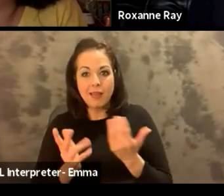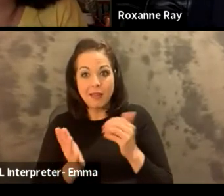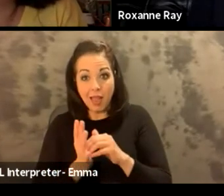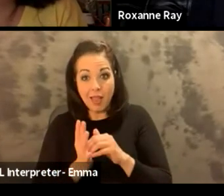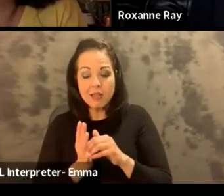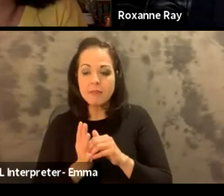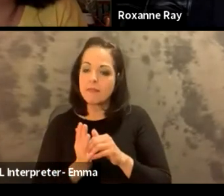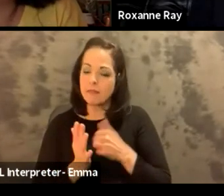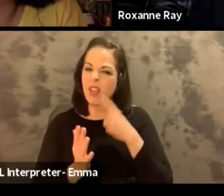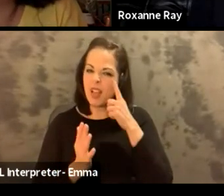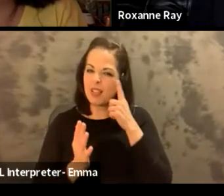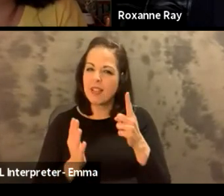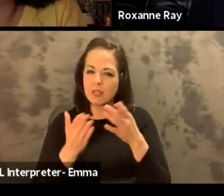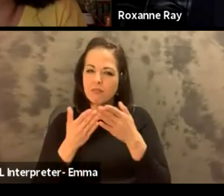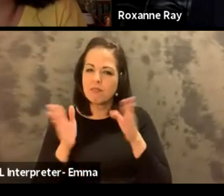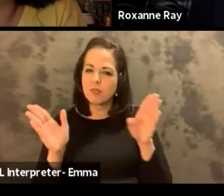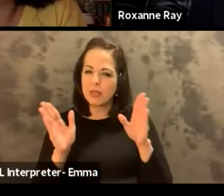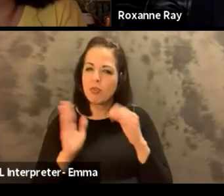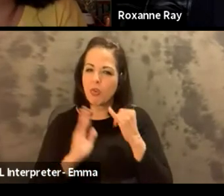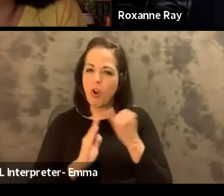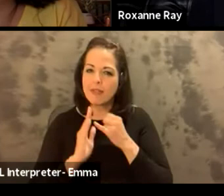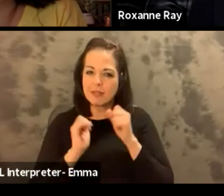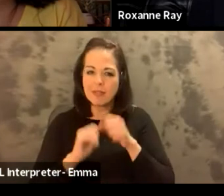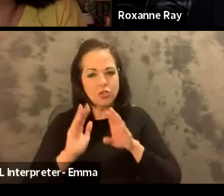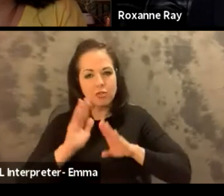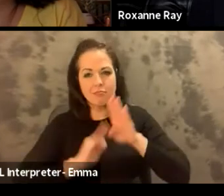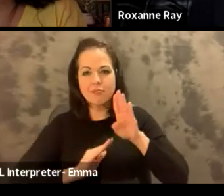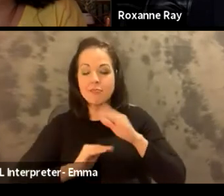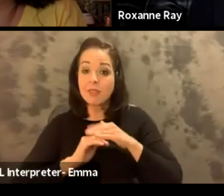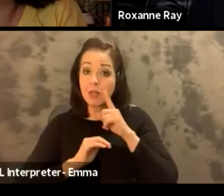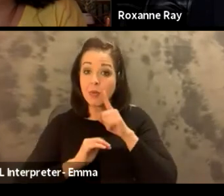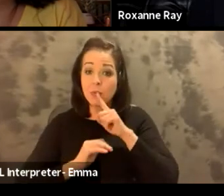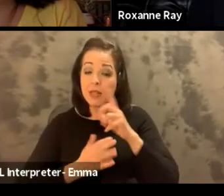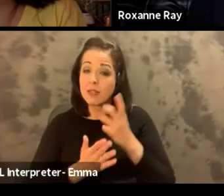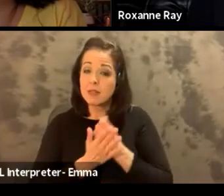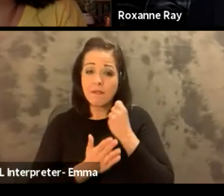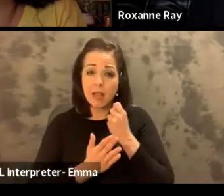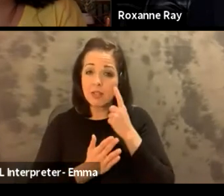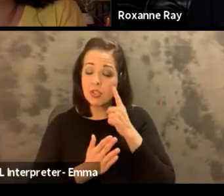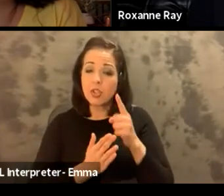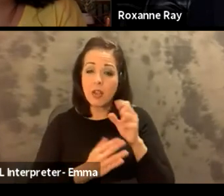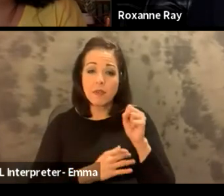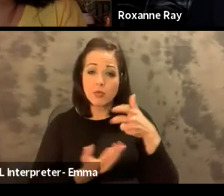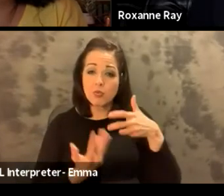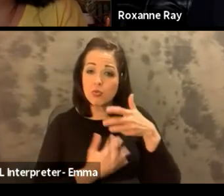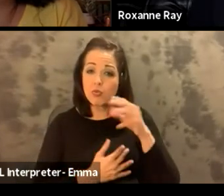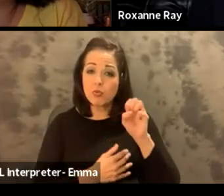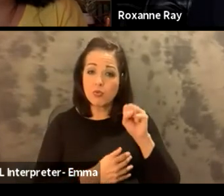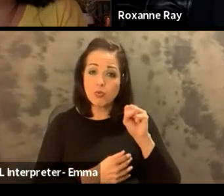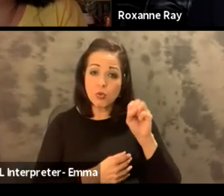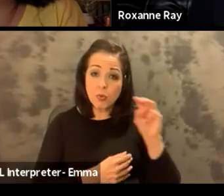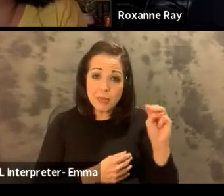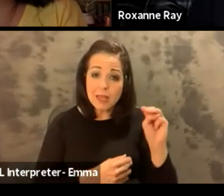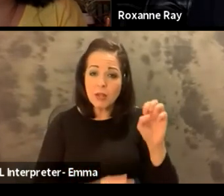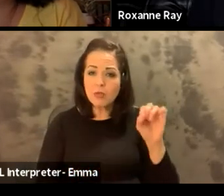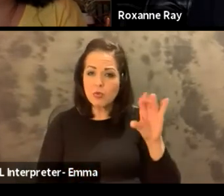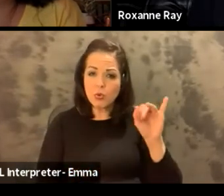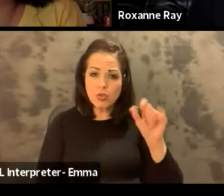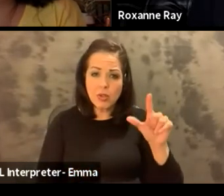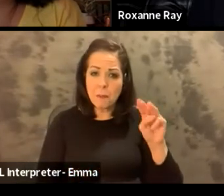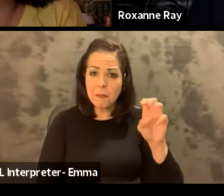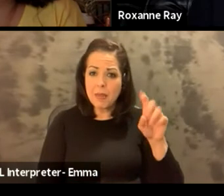I think arts in general can just get out of the ground and take advantage of social media and just different types of media in